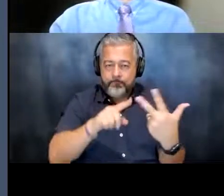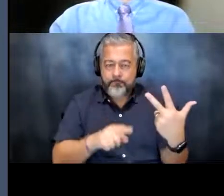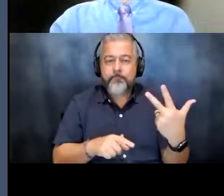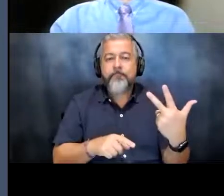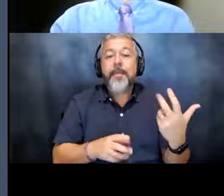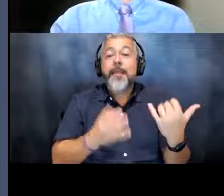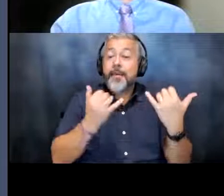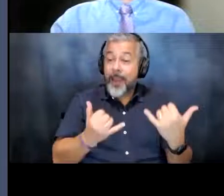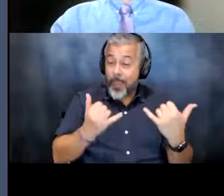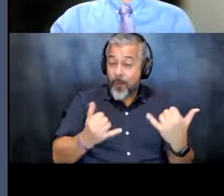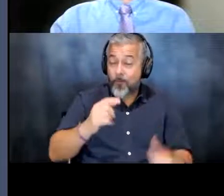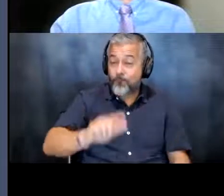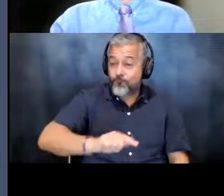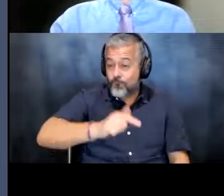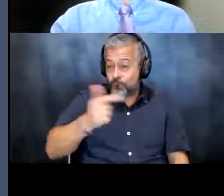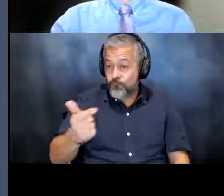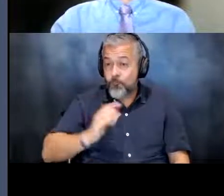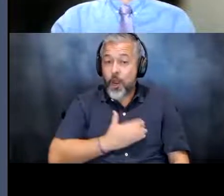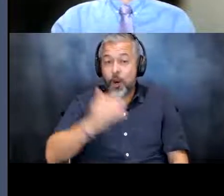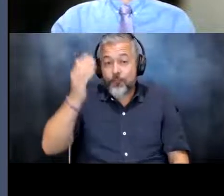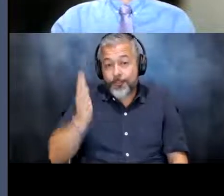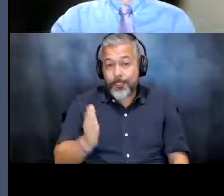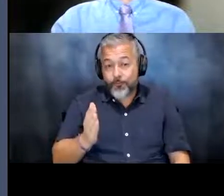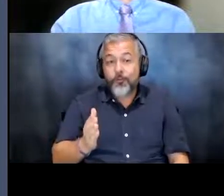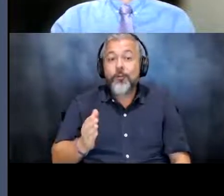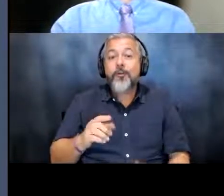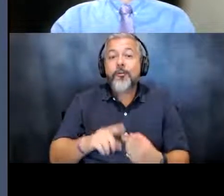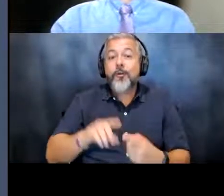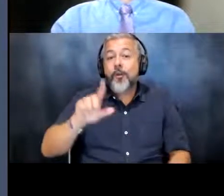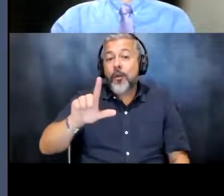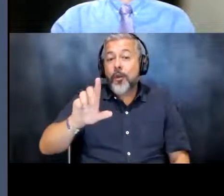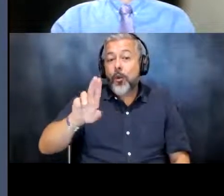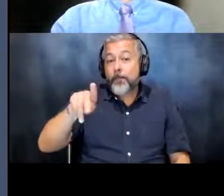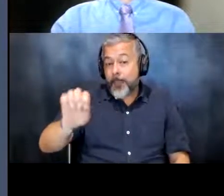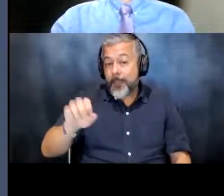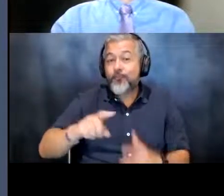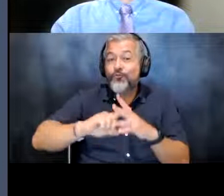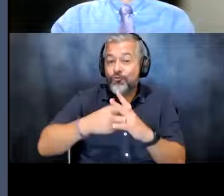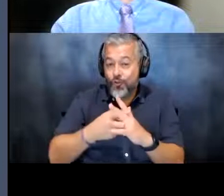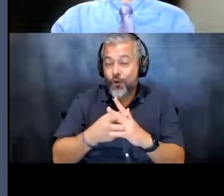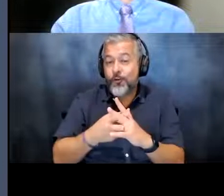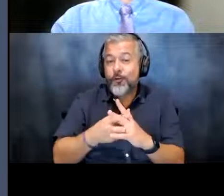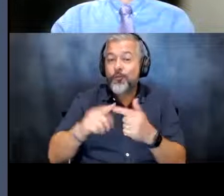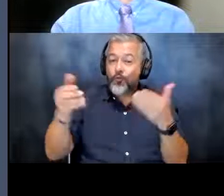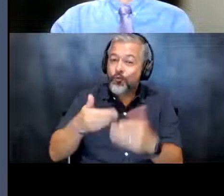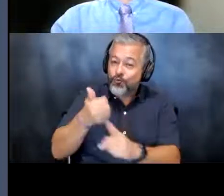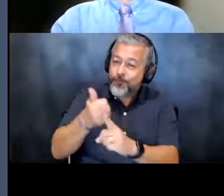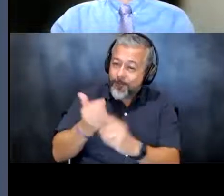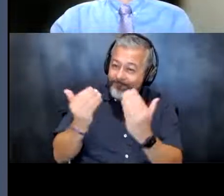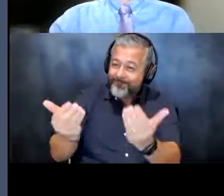over to our presenters. So I'll turn it over to Lupe to start out to introduce yourself.